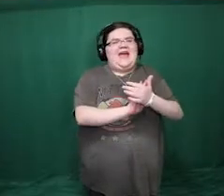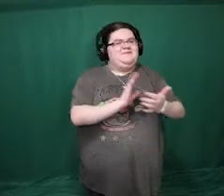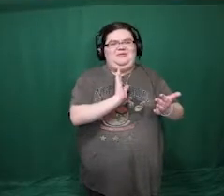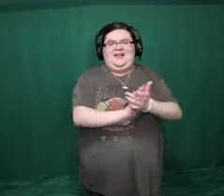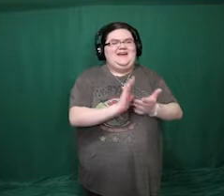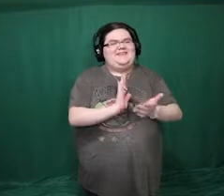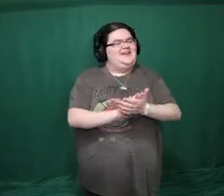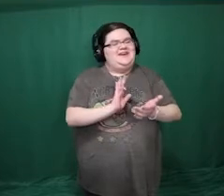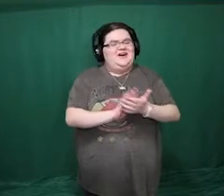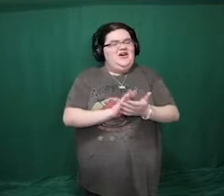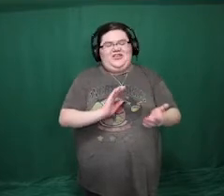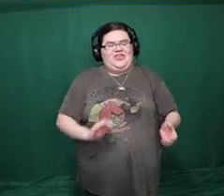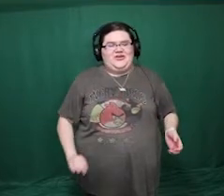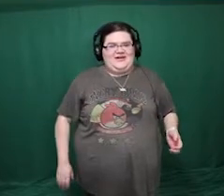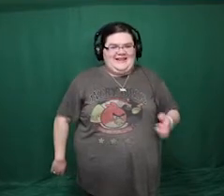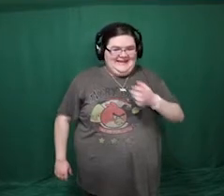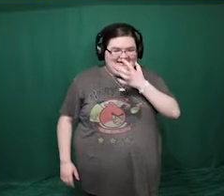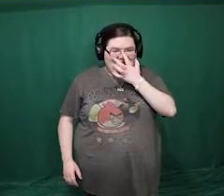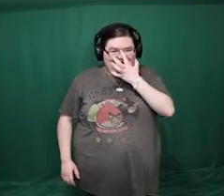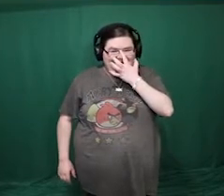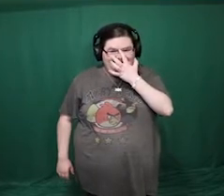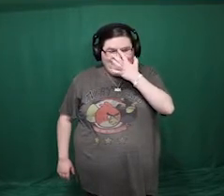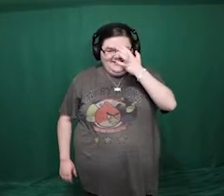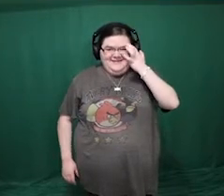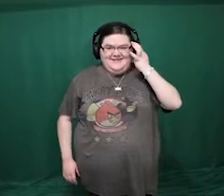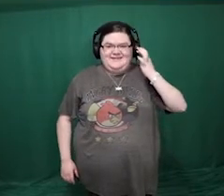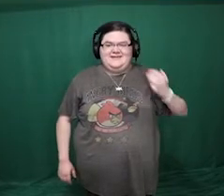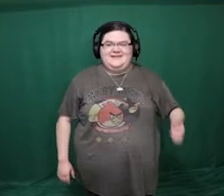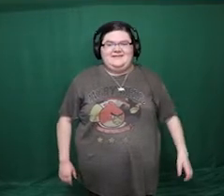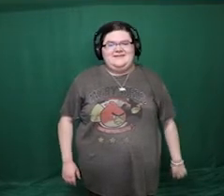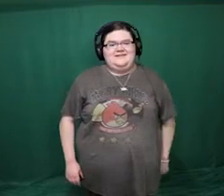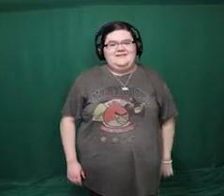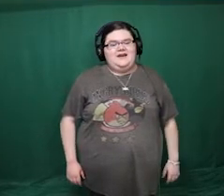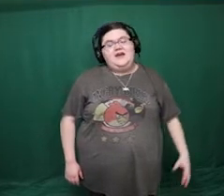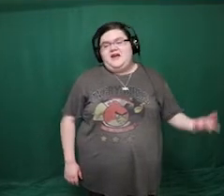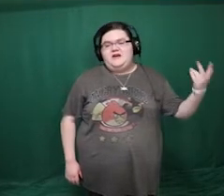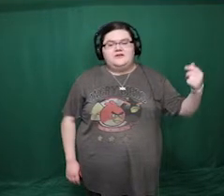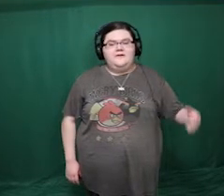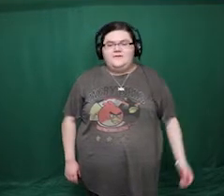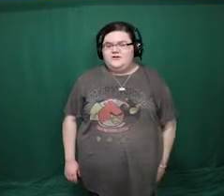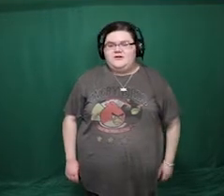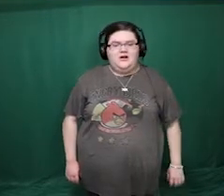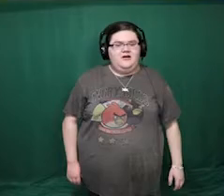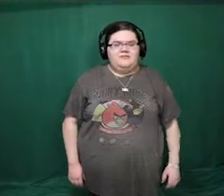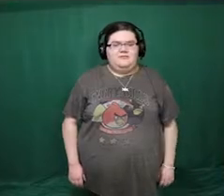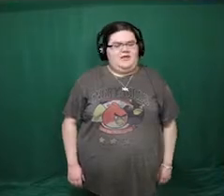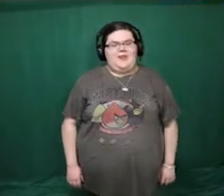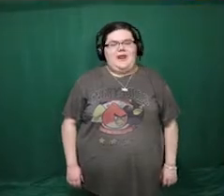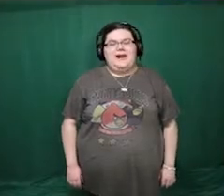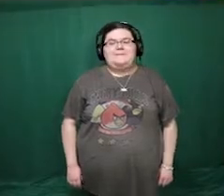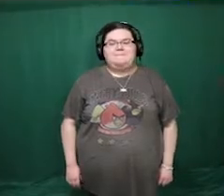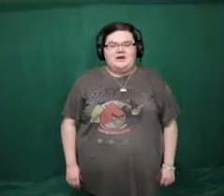Thrilling gameplay. You know what? Play again. Practice. Have a practice game. Hey, go for it, bro.